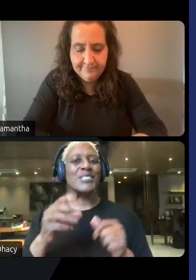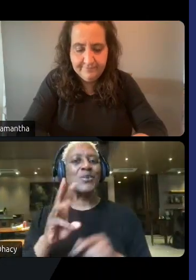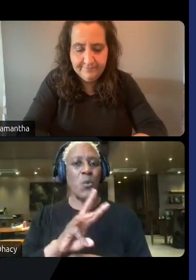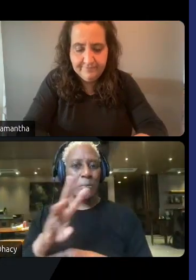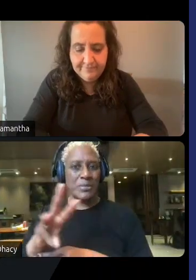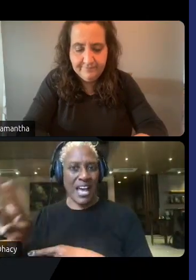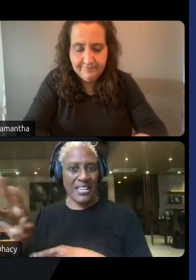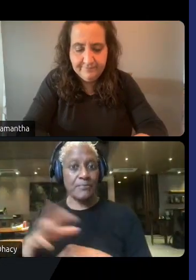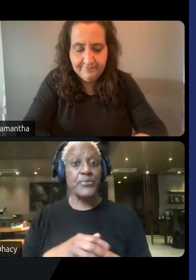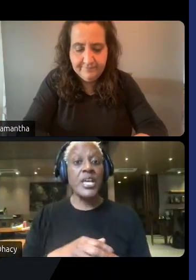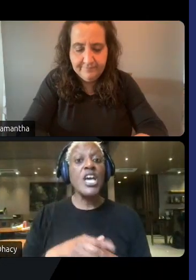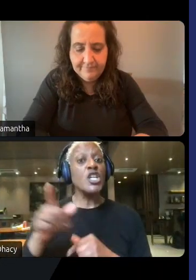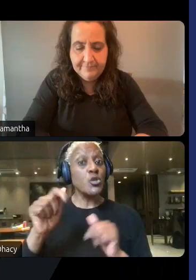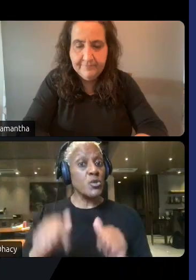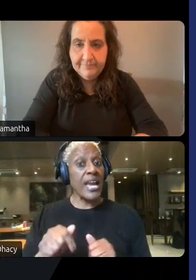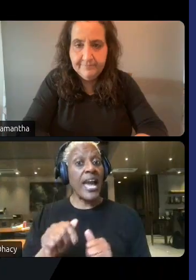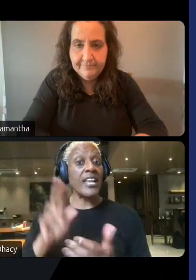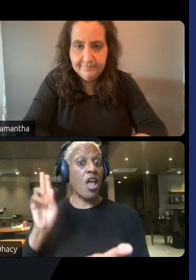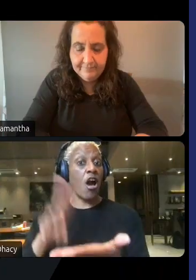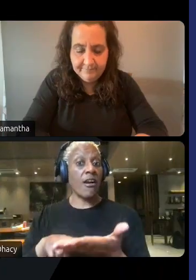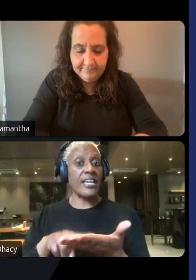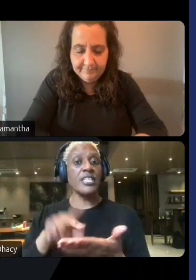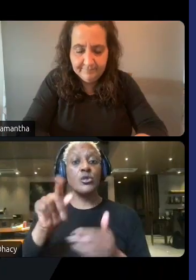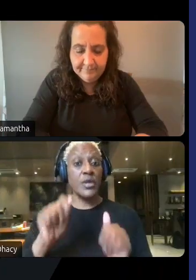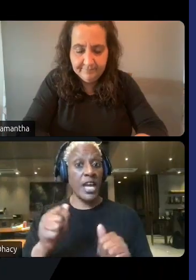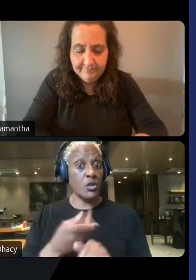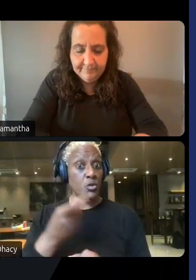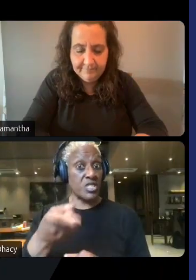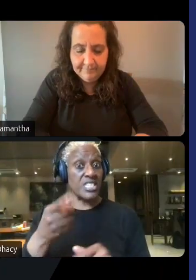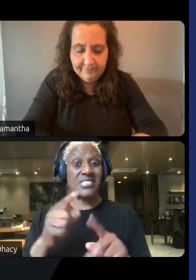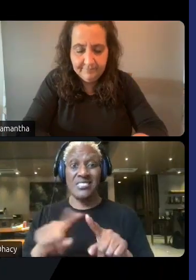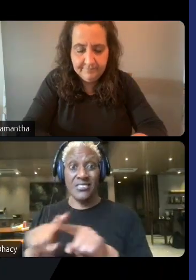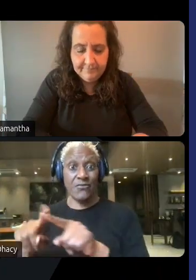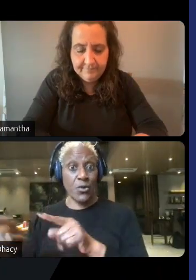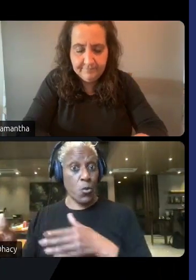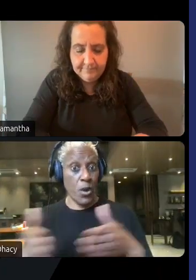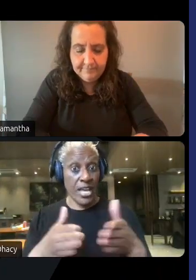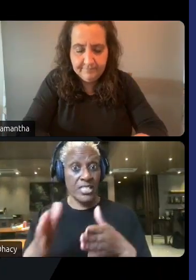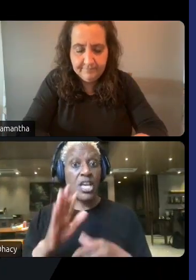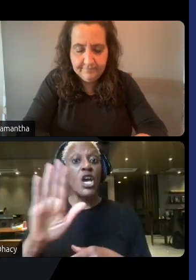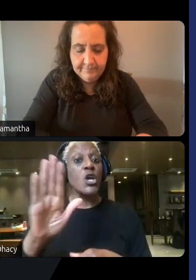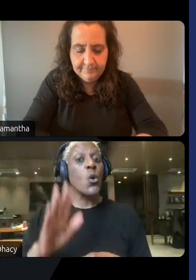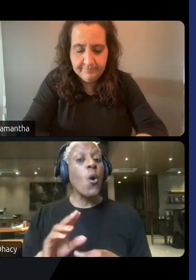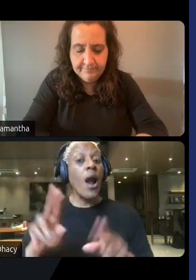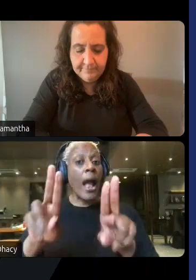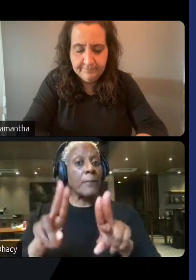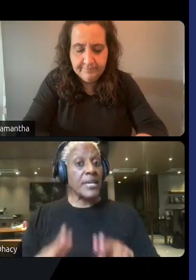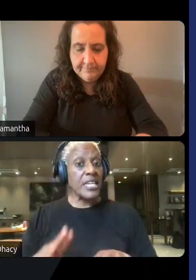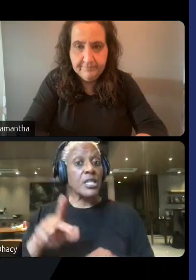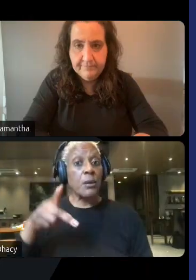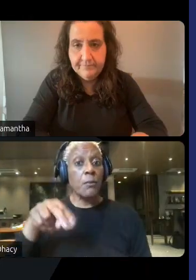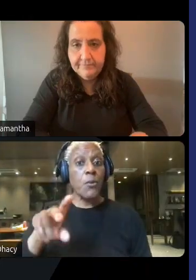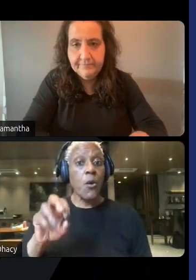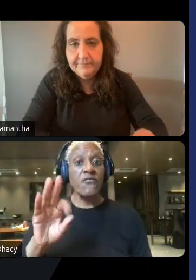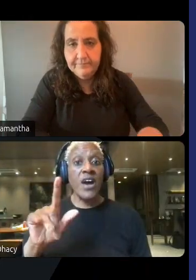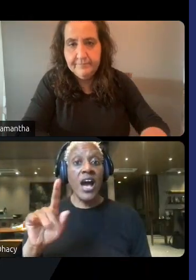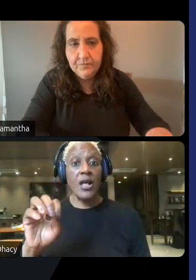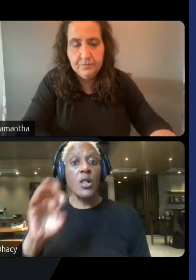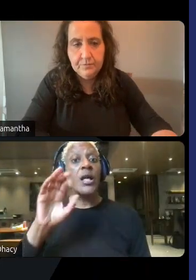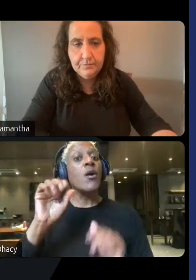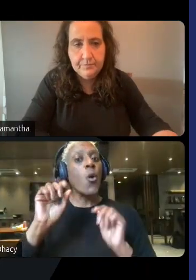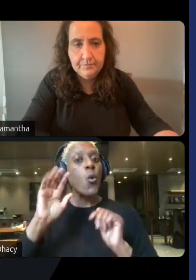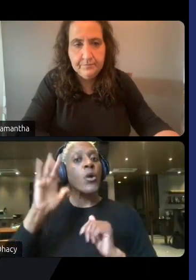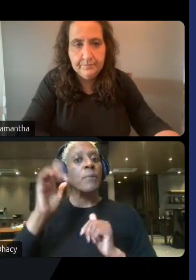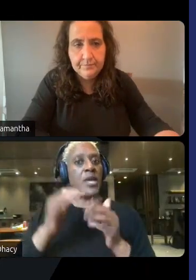Teacher Finder in several ways. Your application profile will become viewable to principals and